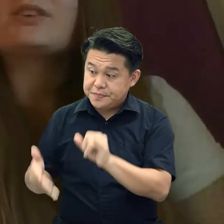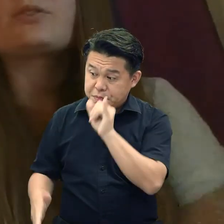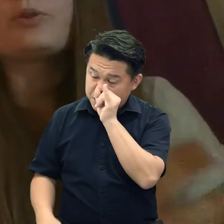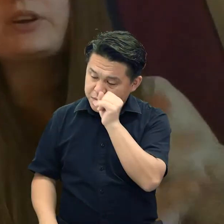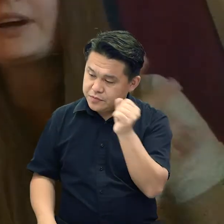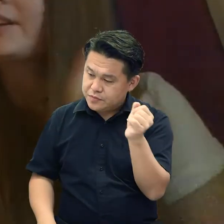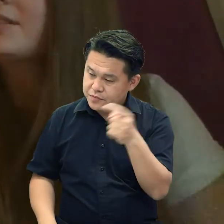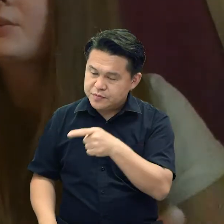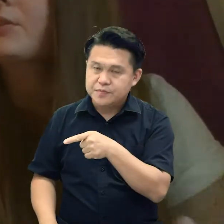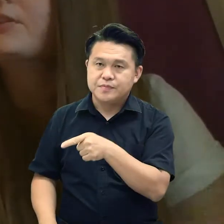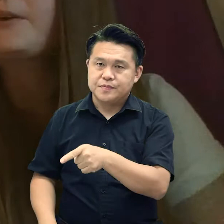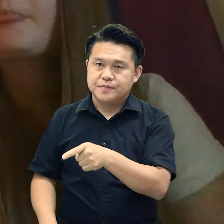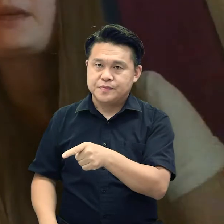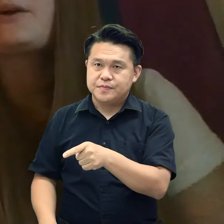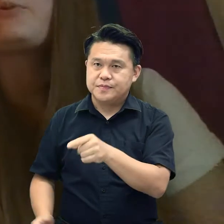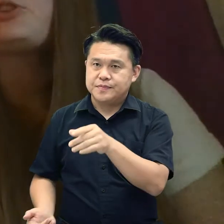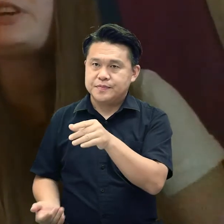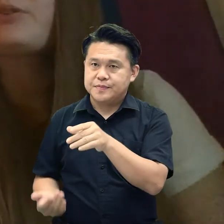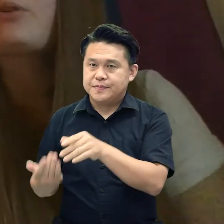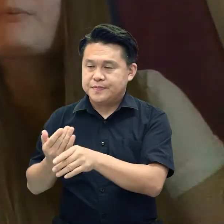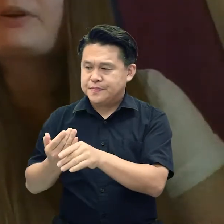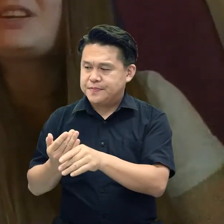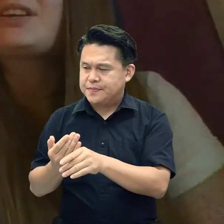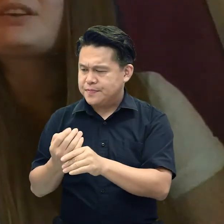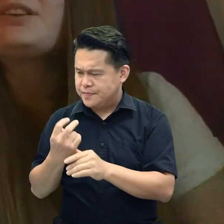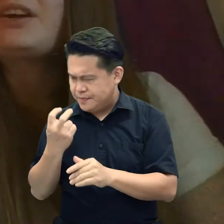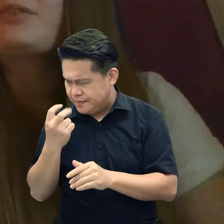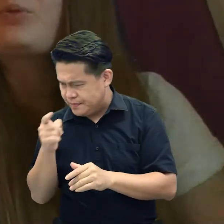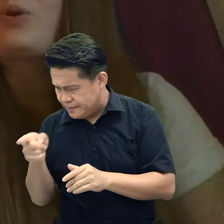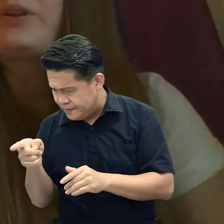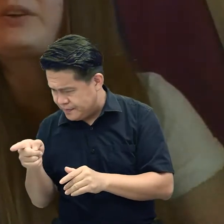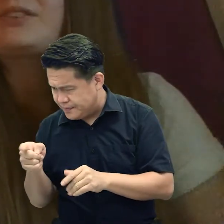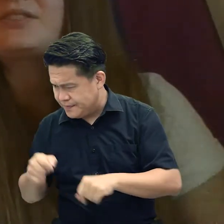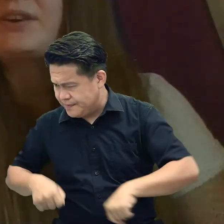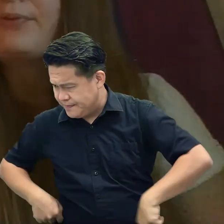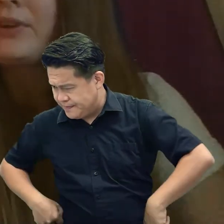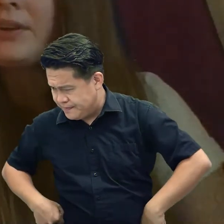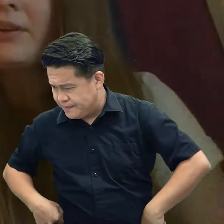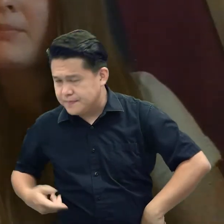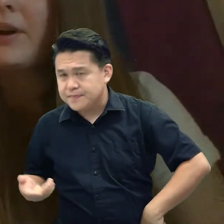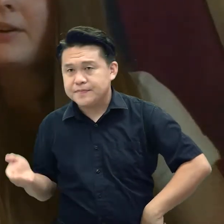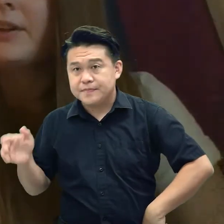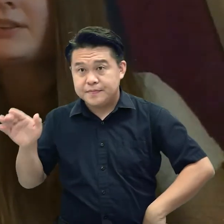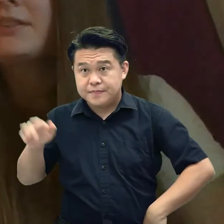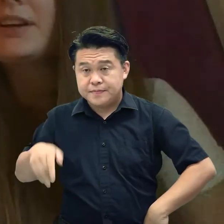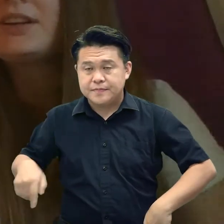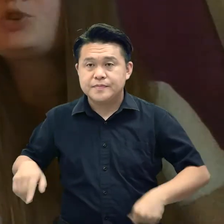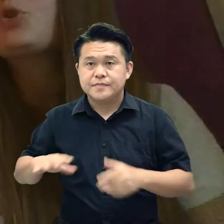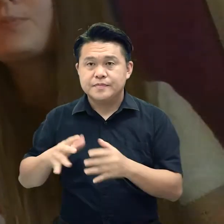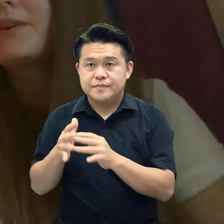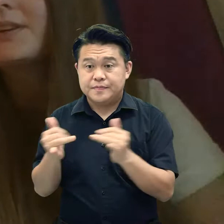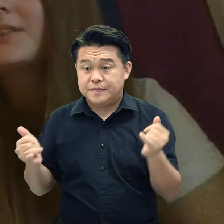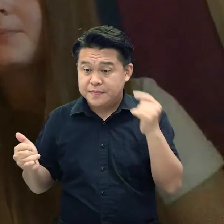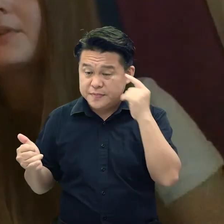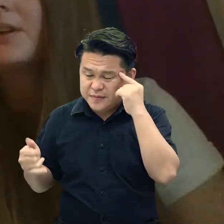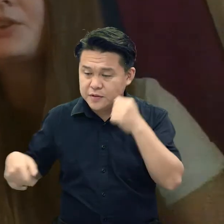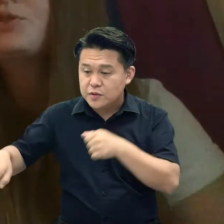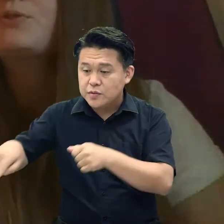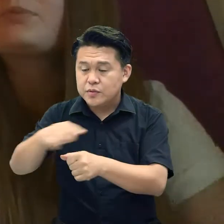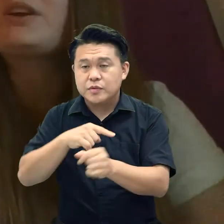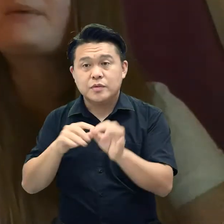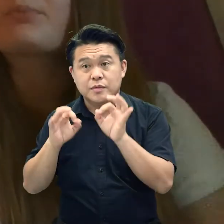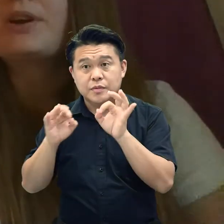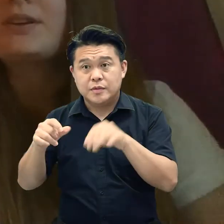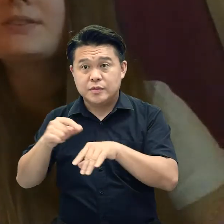we always need to look at it seriously. But the general opinion and the general, feel about it is that it should be accepted